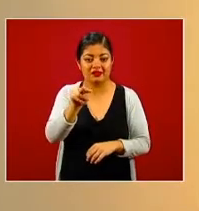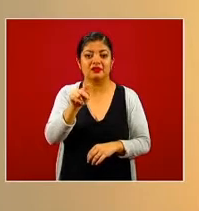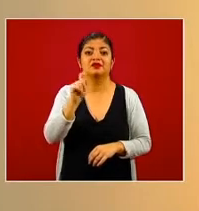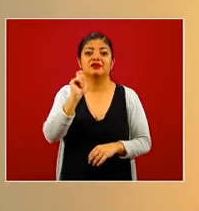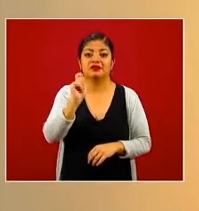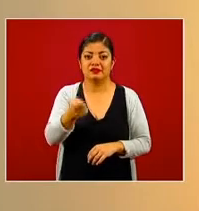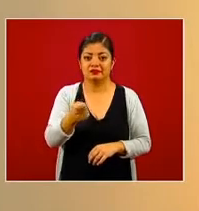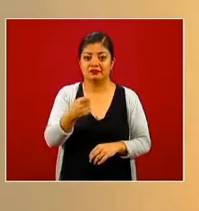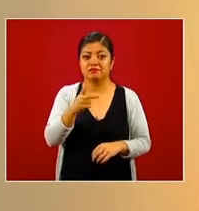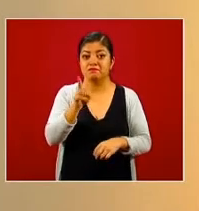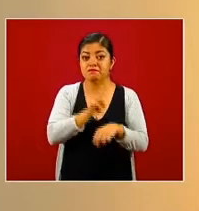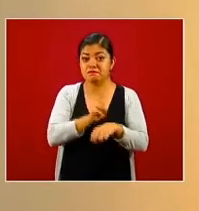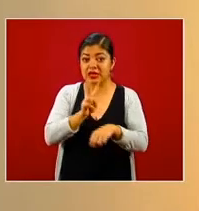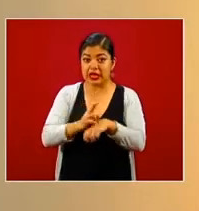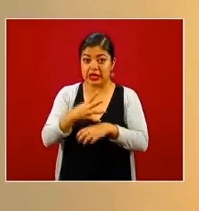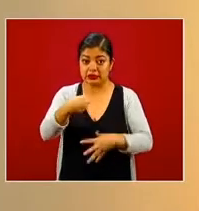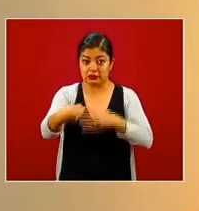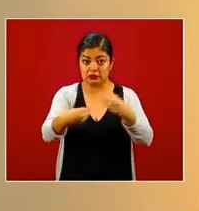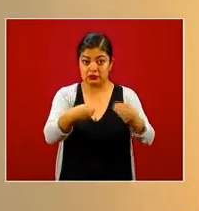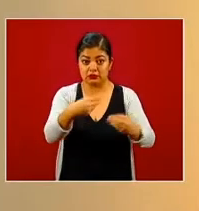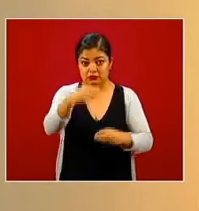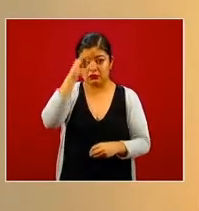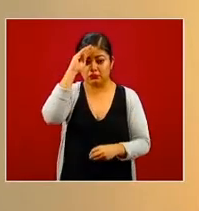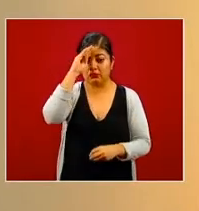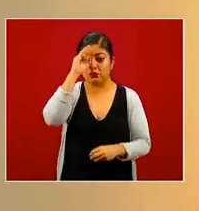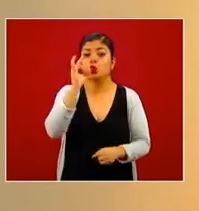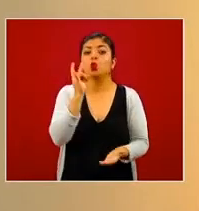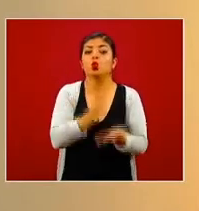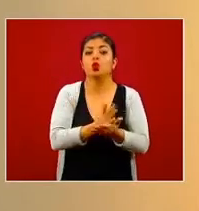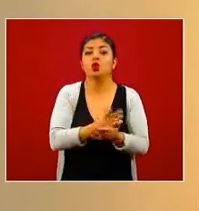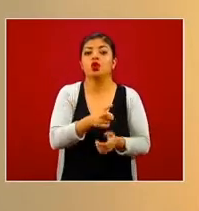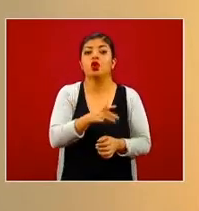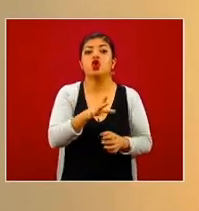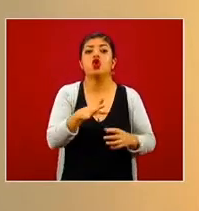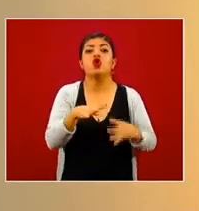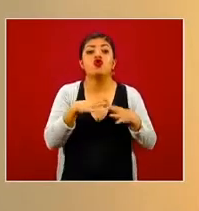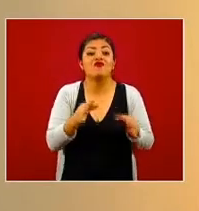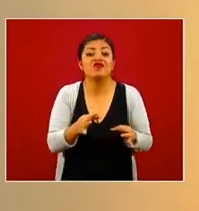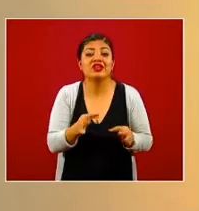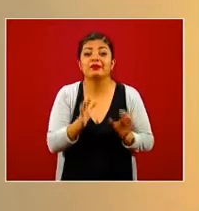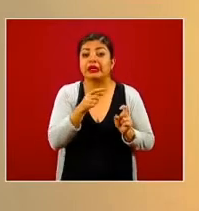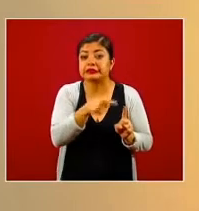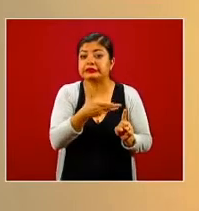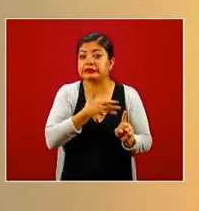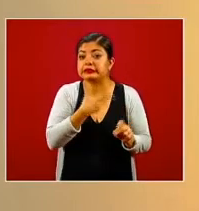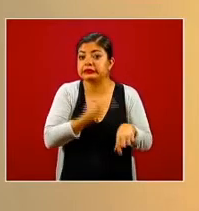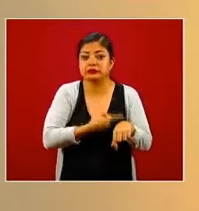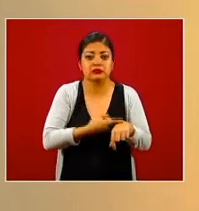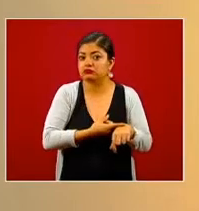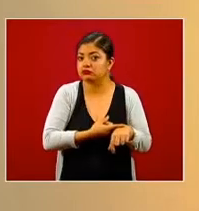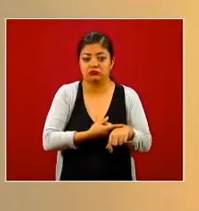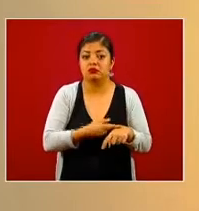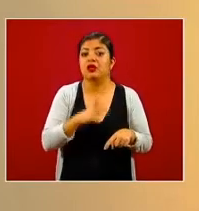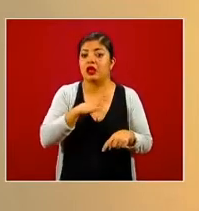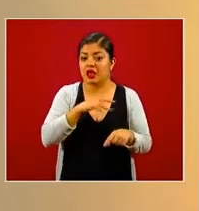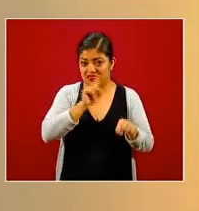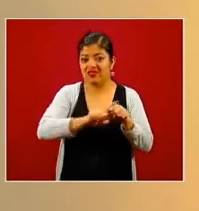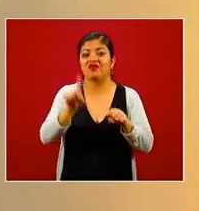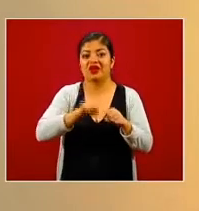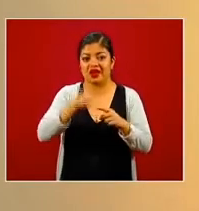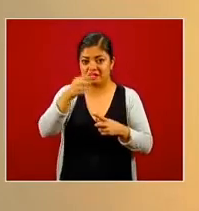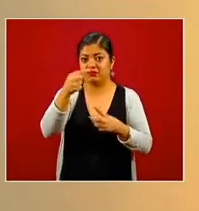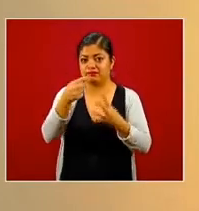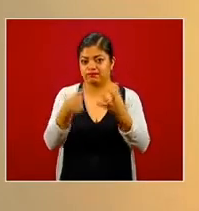to be able to visualize this and tell you that epidemiological monitoring doesn't depend just on confirmed cases.